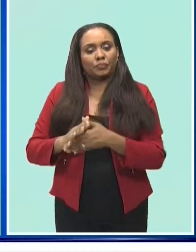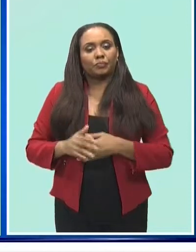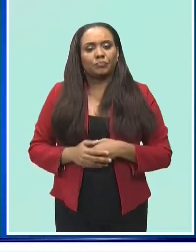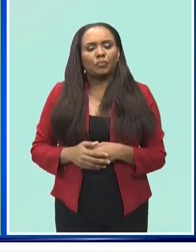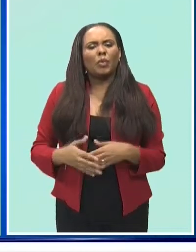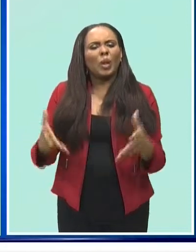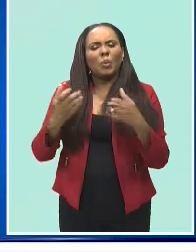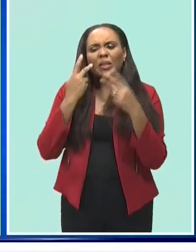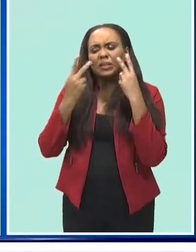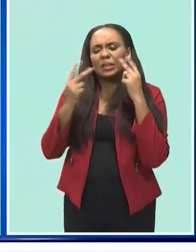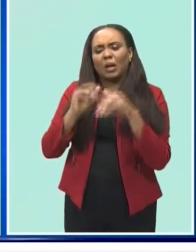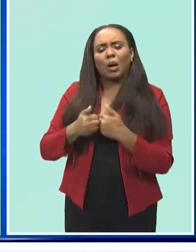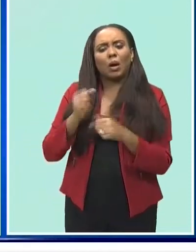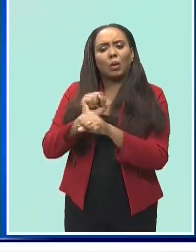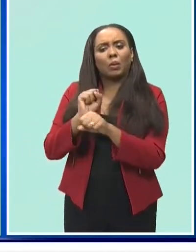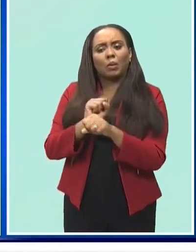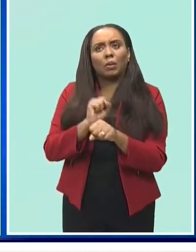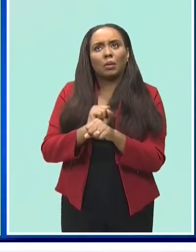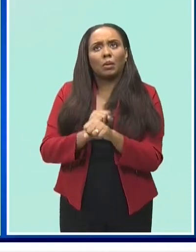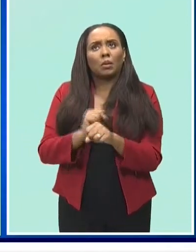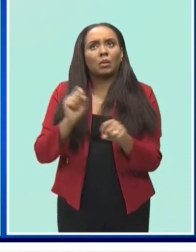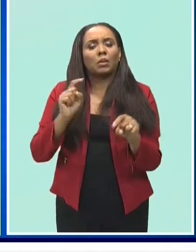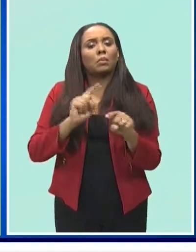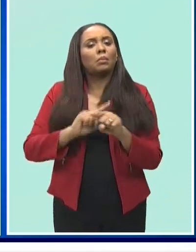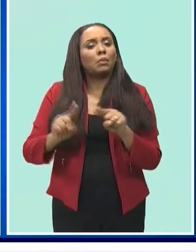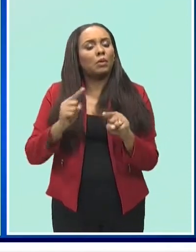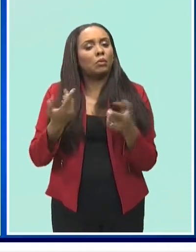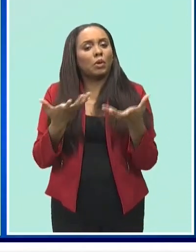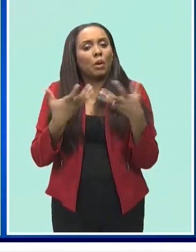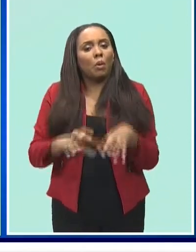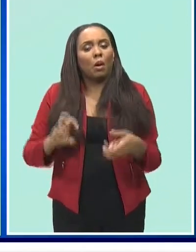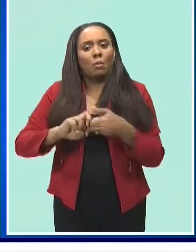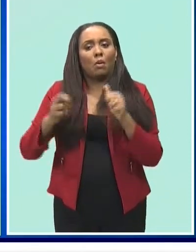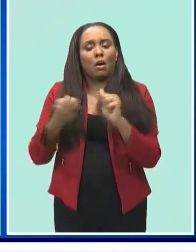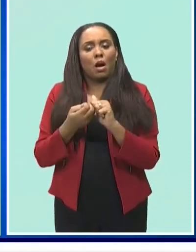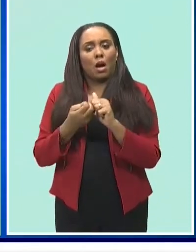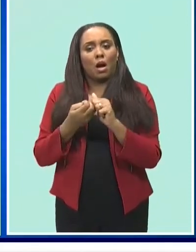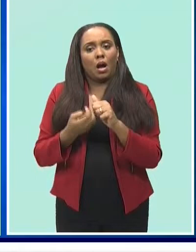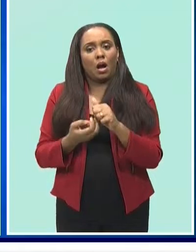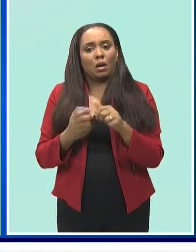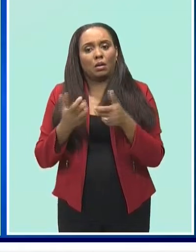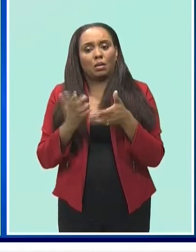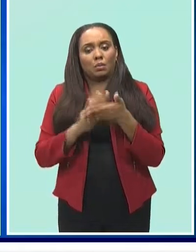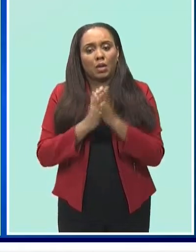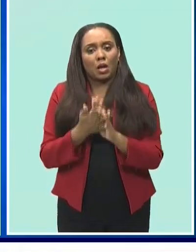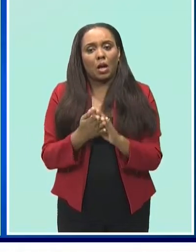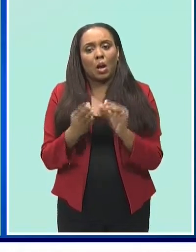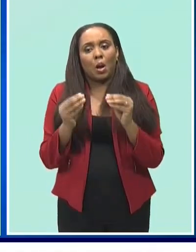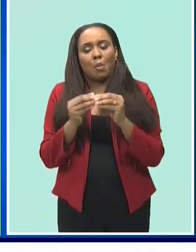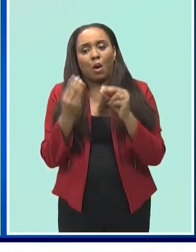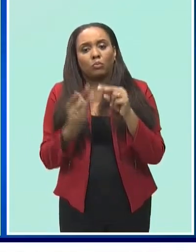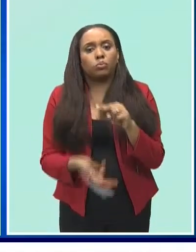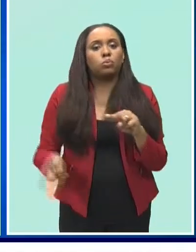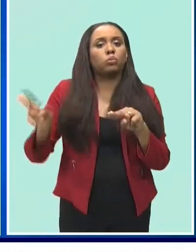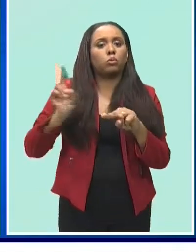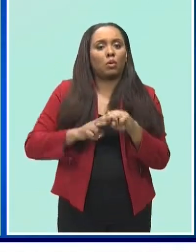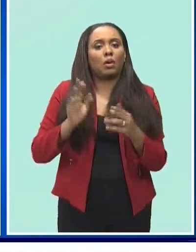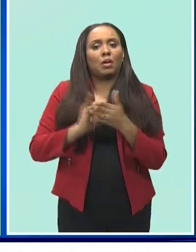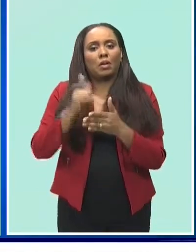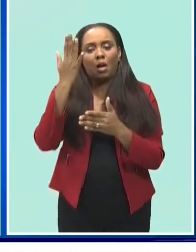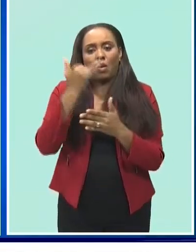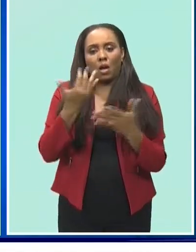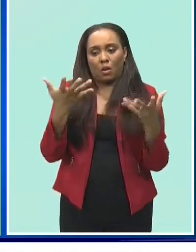because at some point in time it will become bigger than us, and that's why it's important for us to have the various ministries on board, including the Ministry of